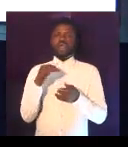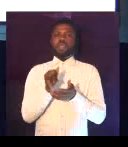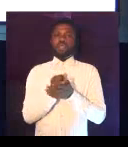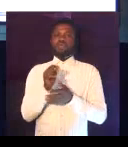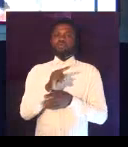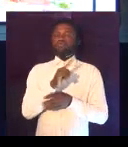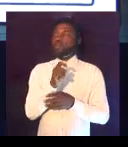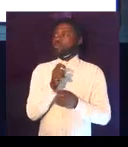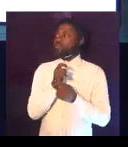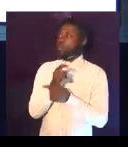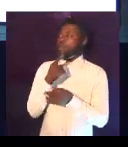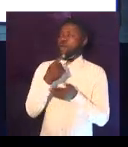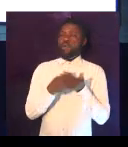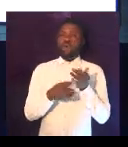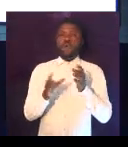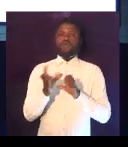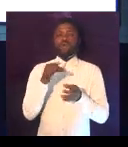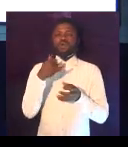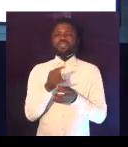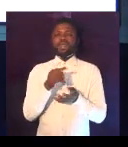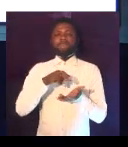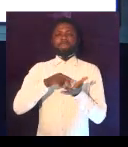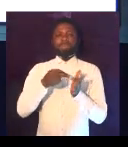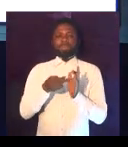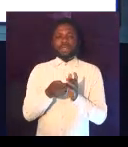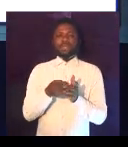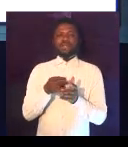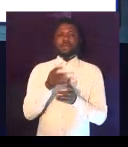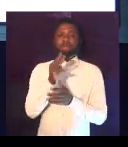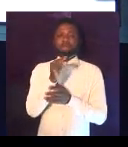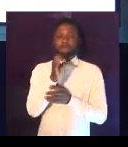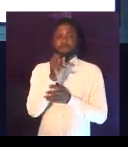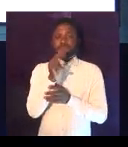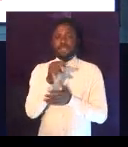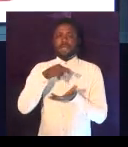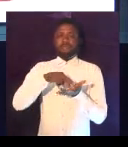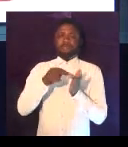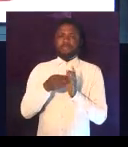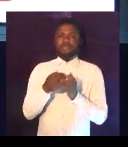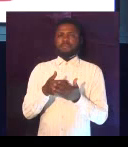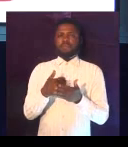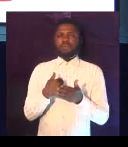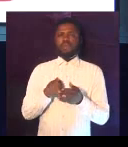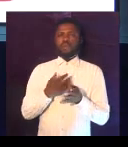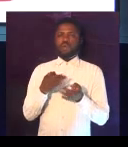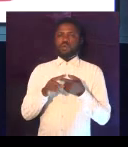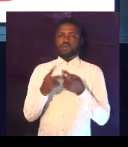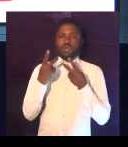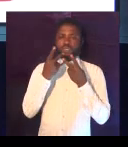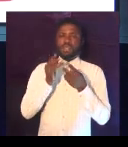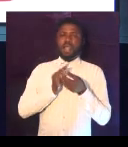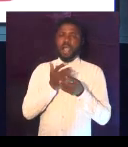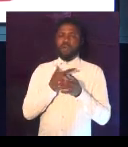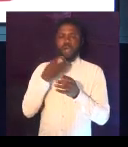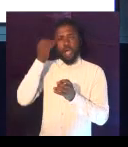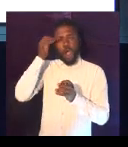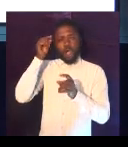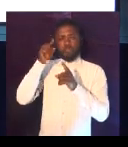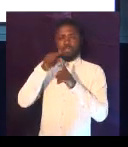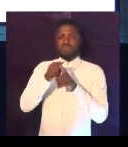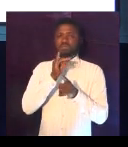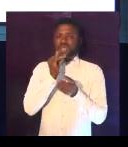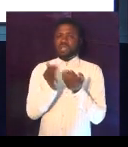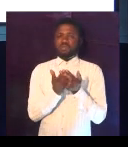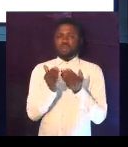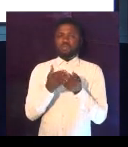on to that question, what does the mean mean? Before we go into that, we'll look at our objective for